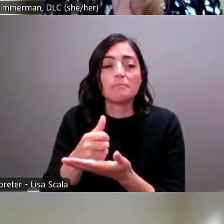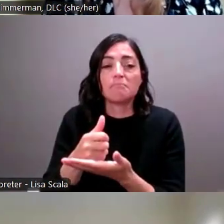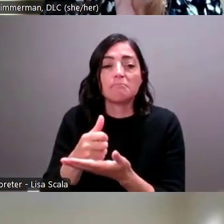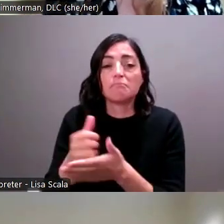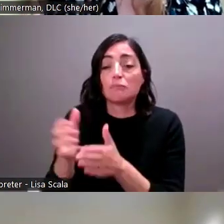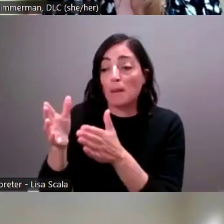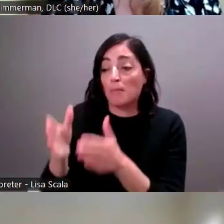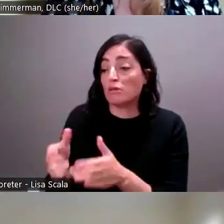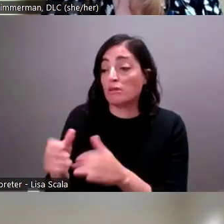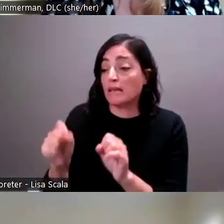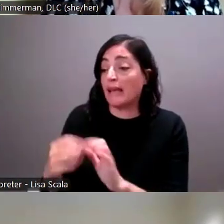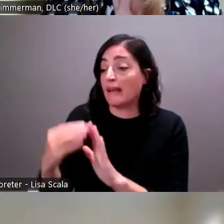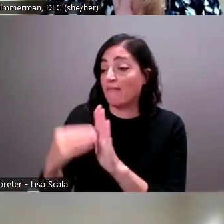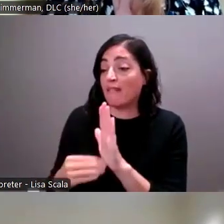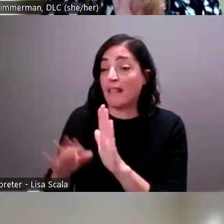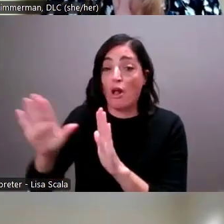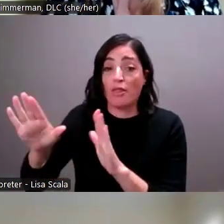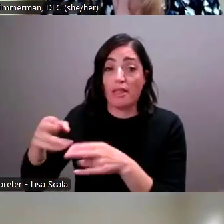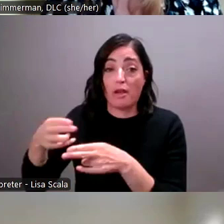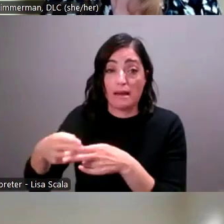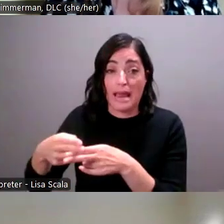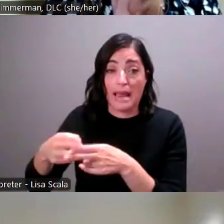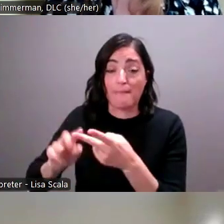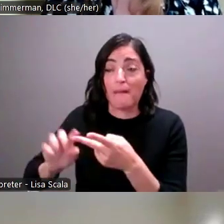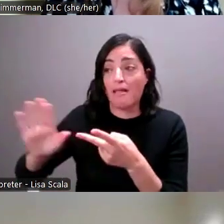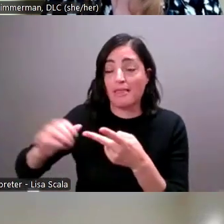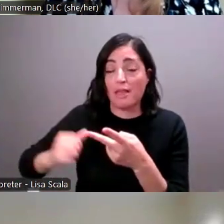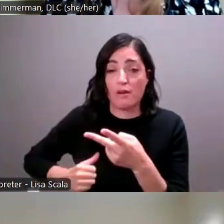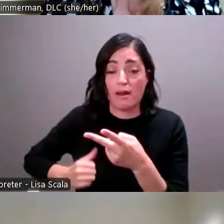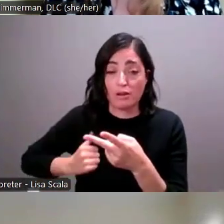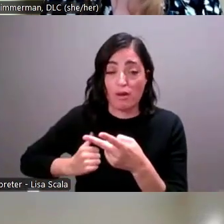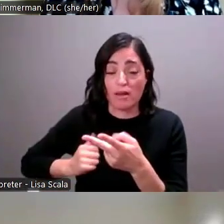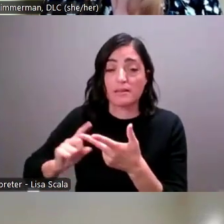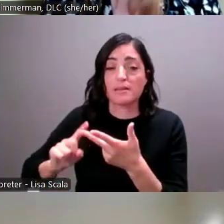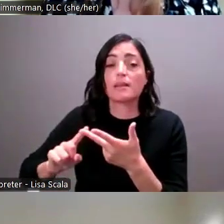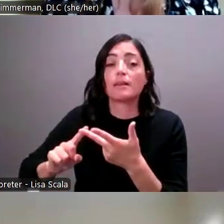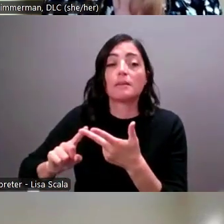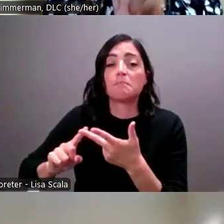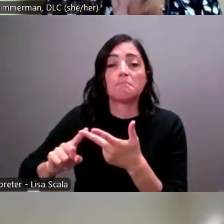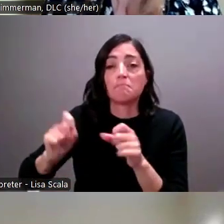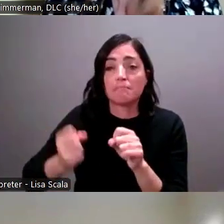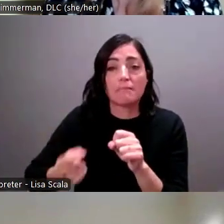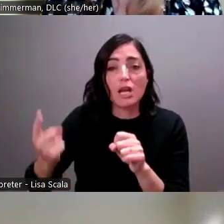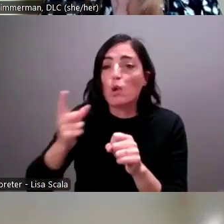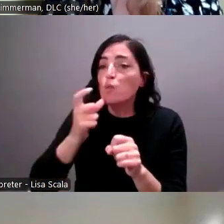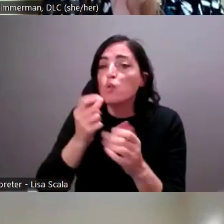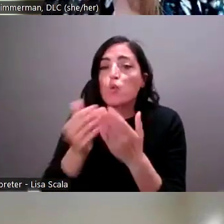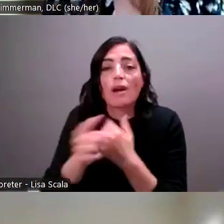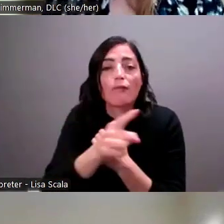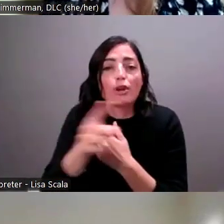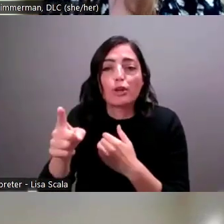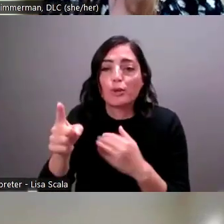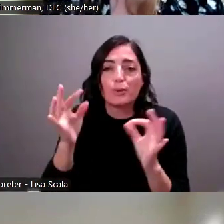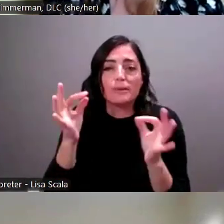person fill out their name and their address. And this could be anyone that you choose. Like we